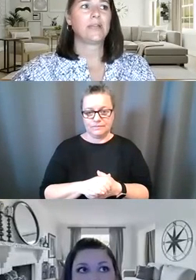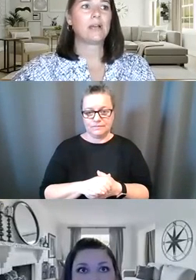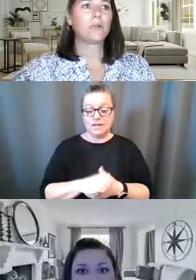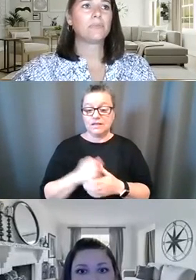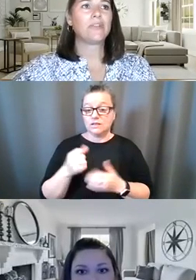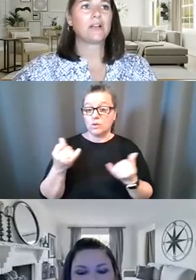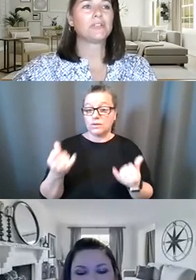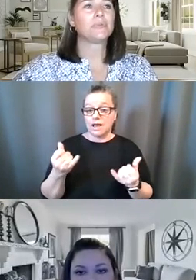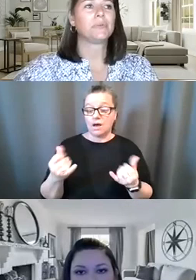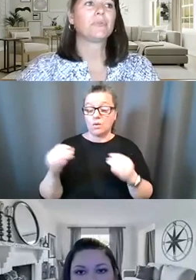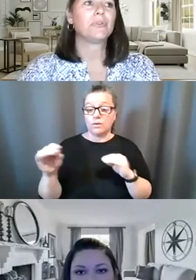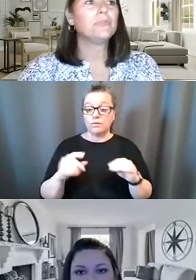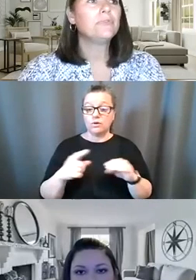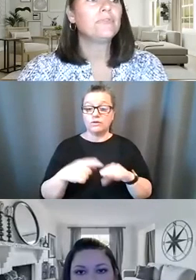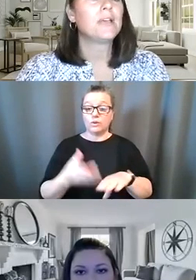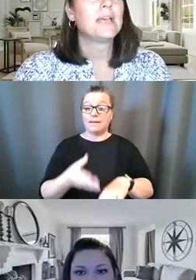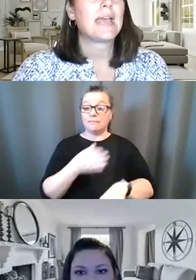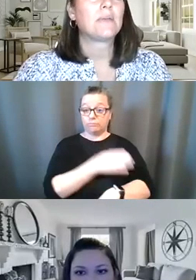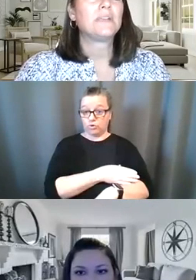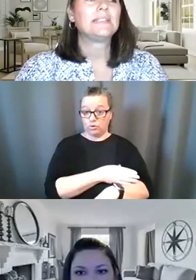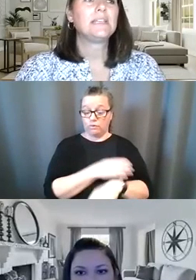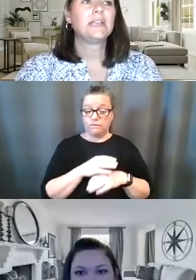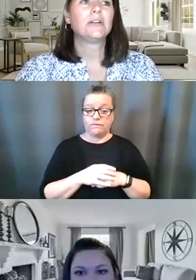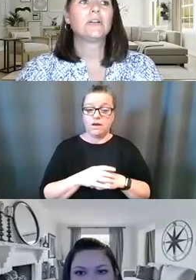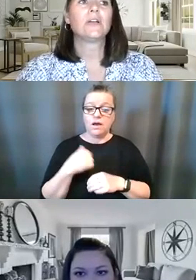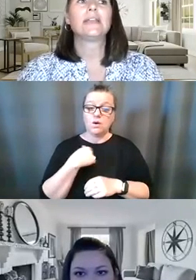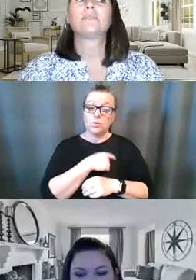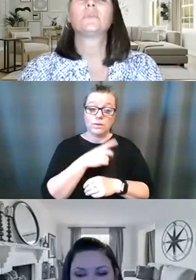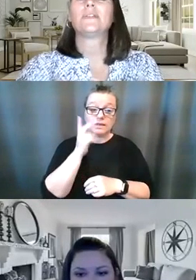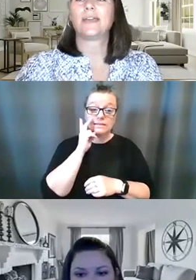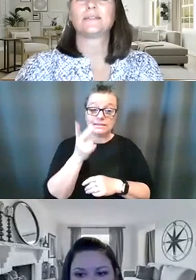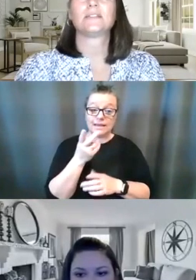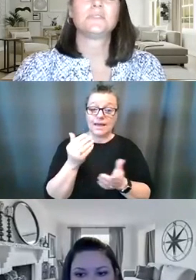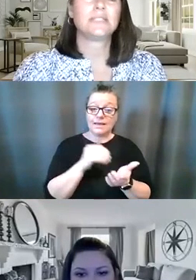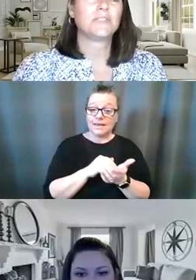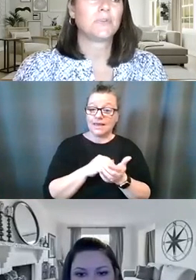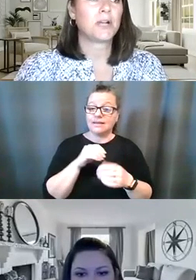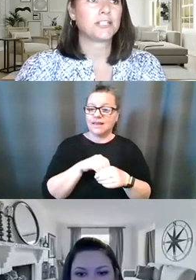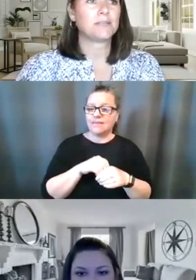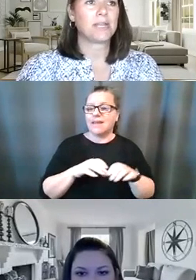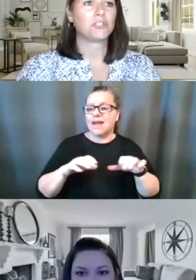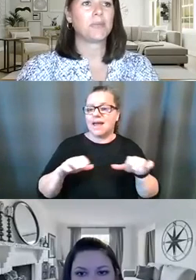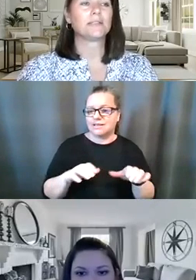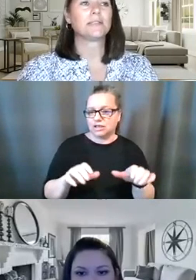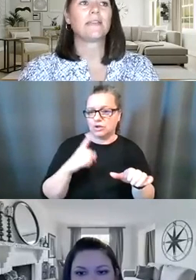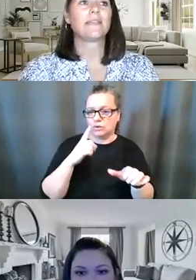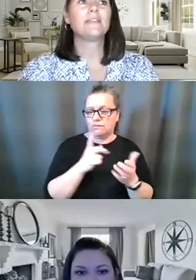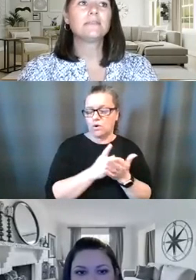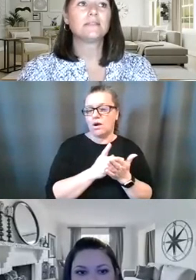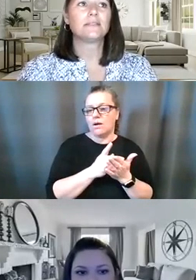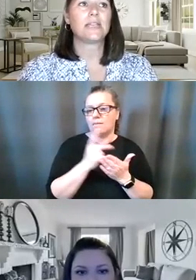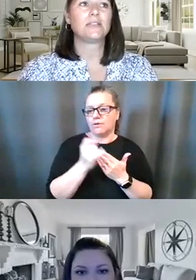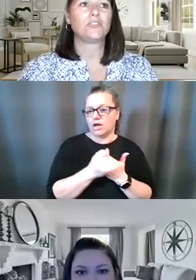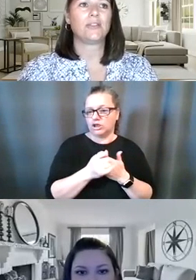So now we're moving on to improve. And we see here, again, we're in the execute stage for project management.